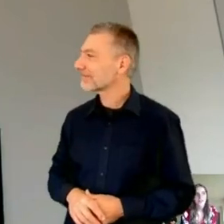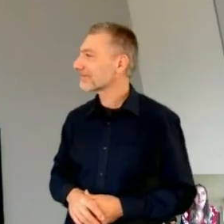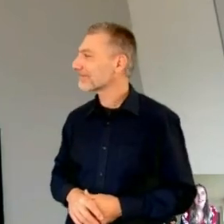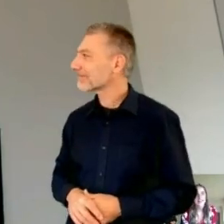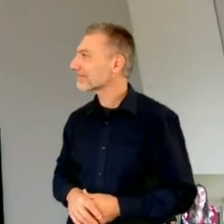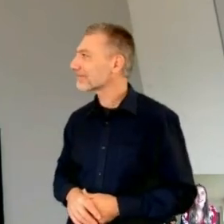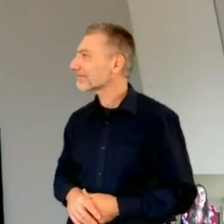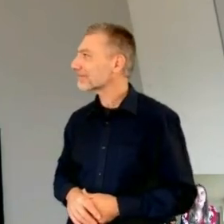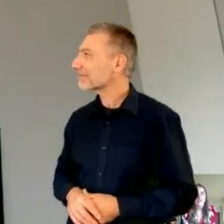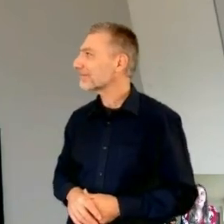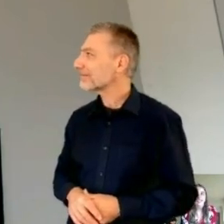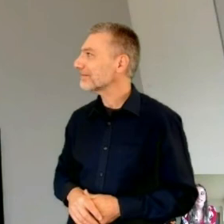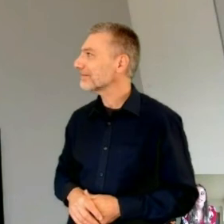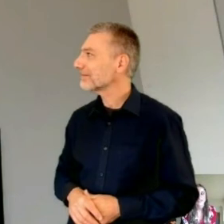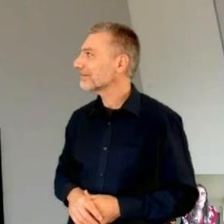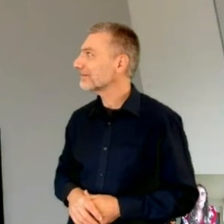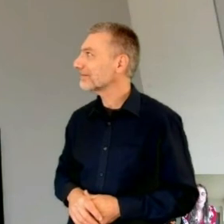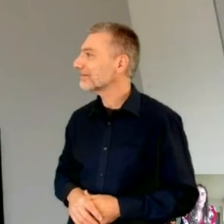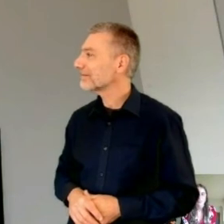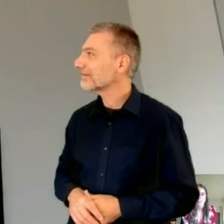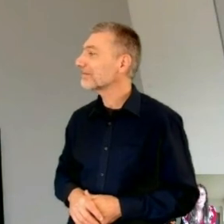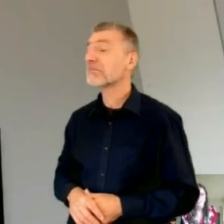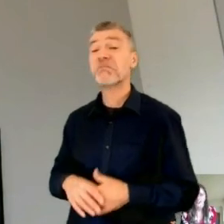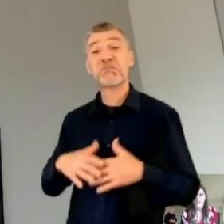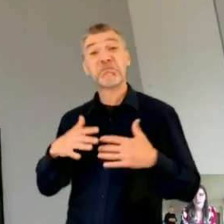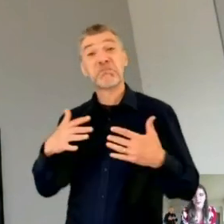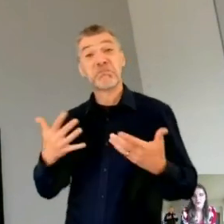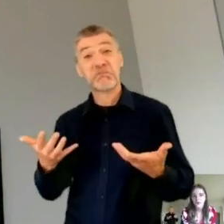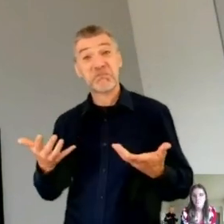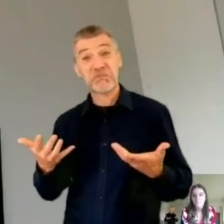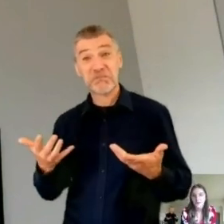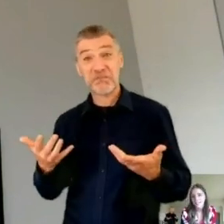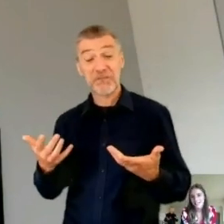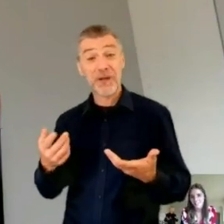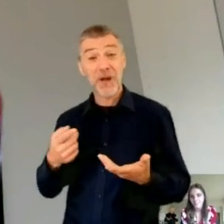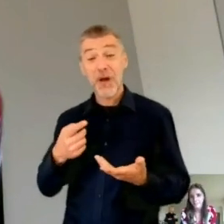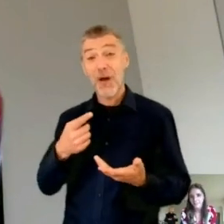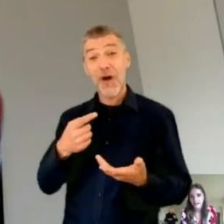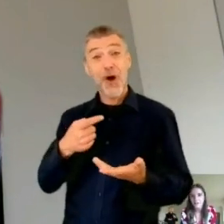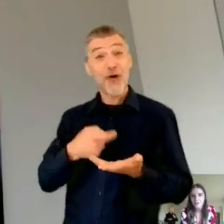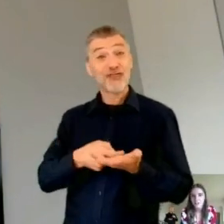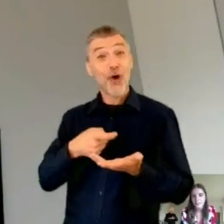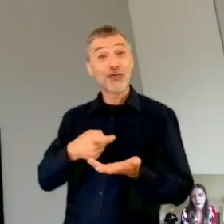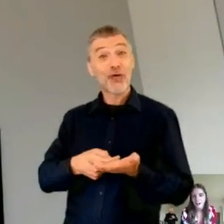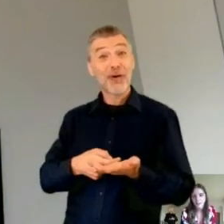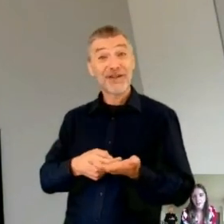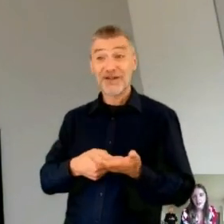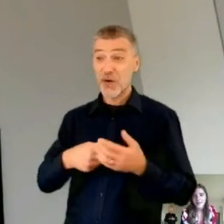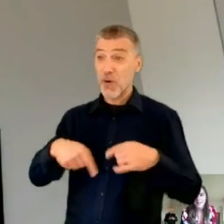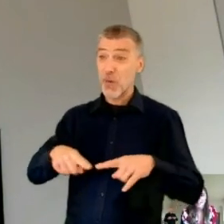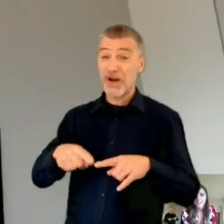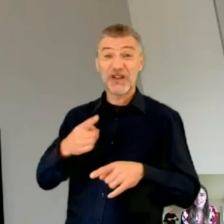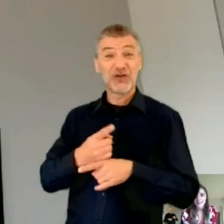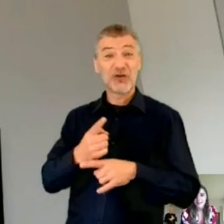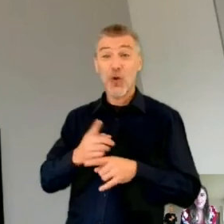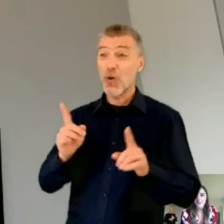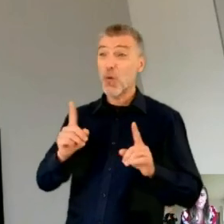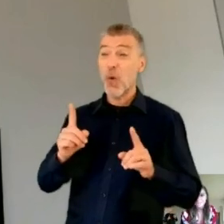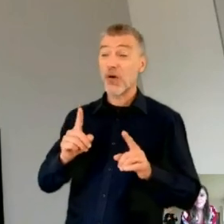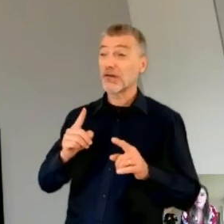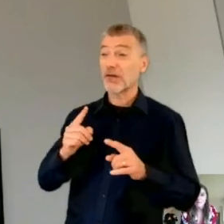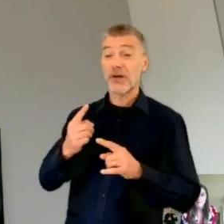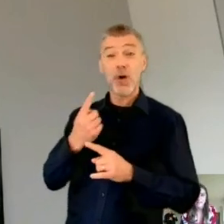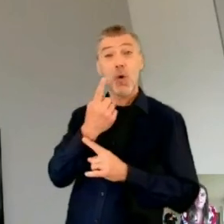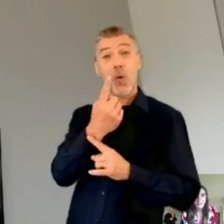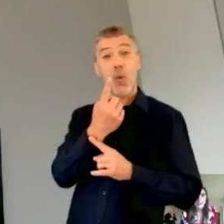how in 100 years' time the world is going to look completely different from how it looks now, and so